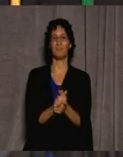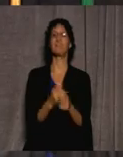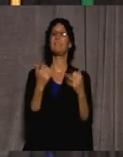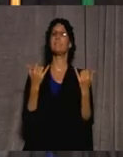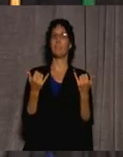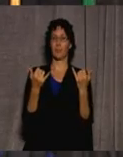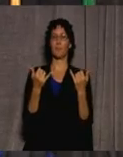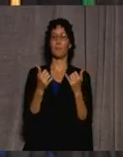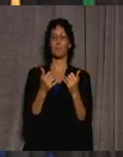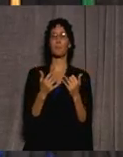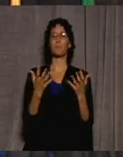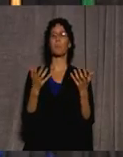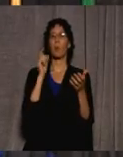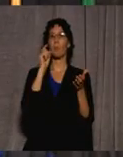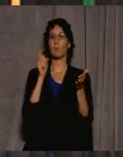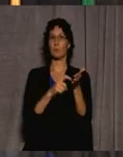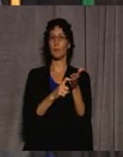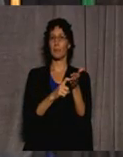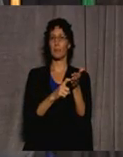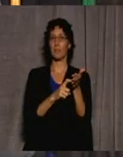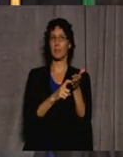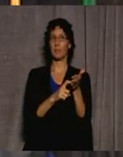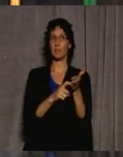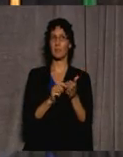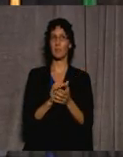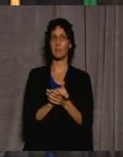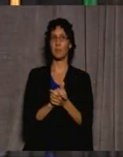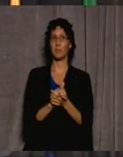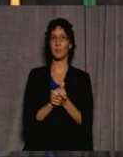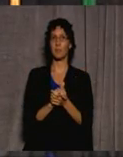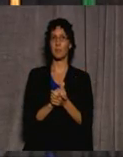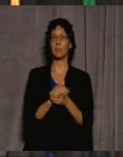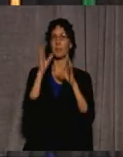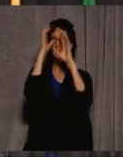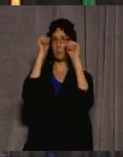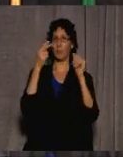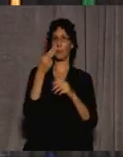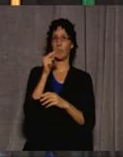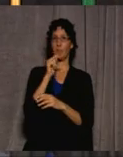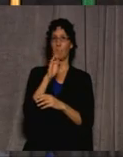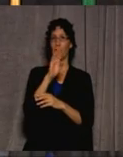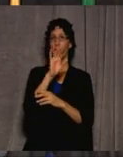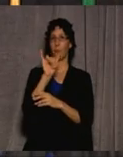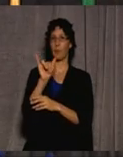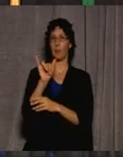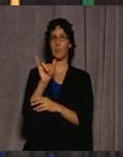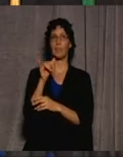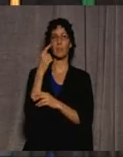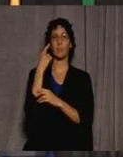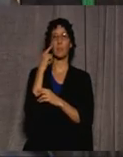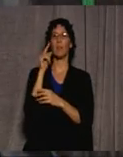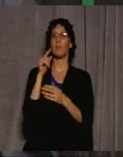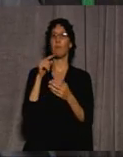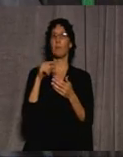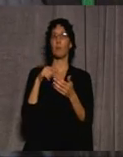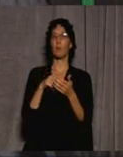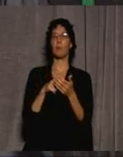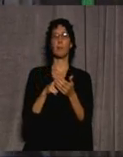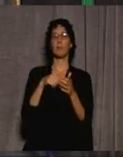And now I want to recognize and first thank President Hanbury for this deep